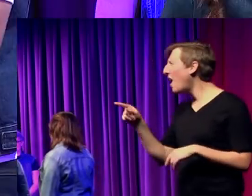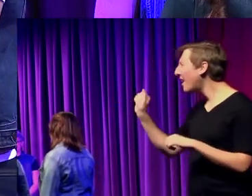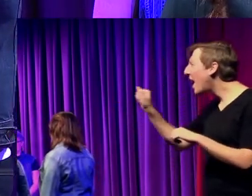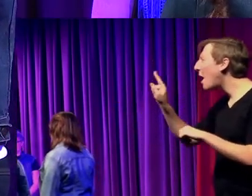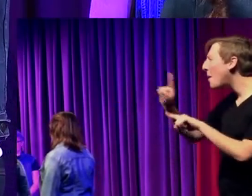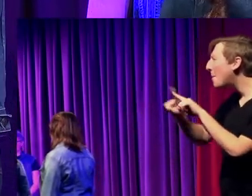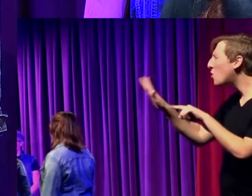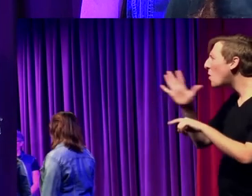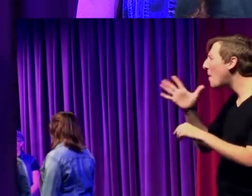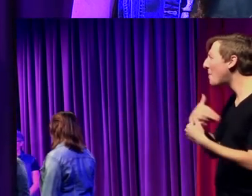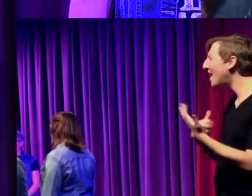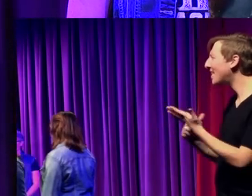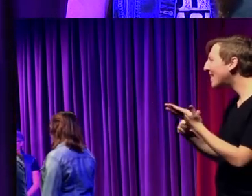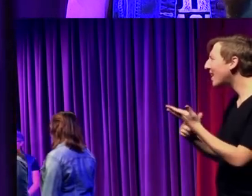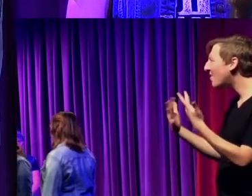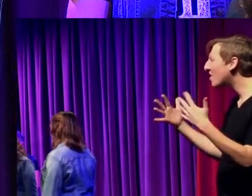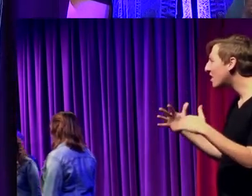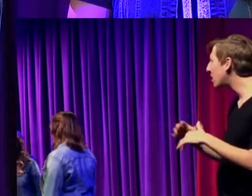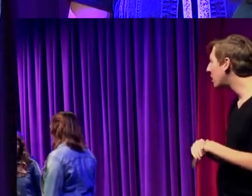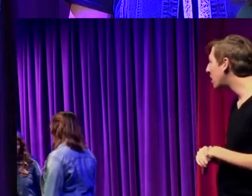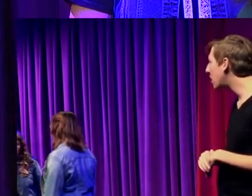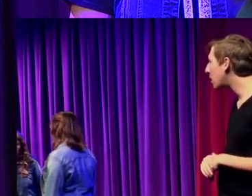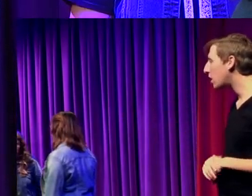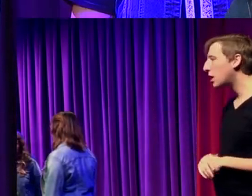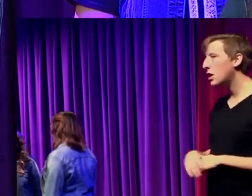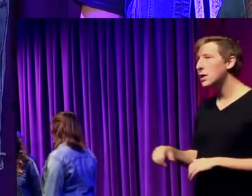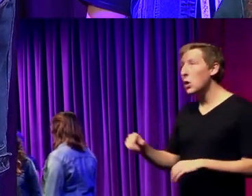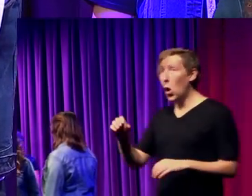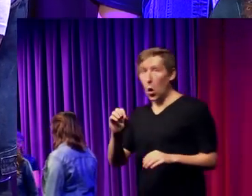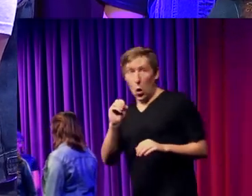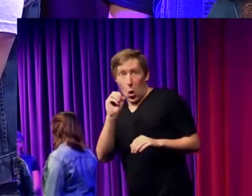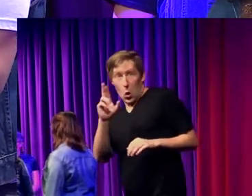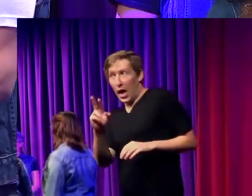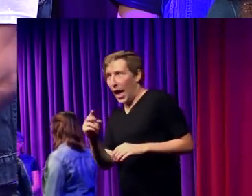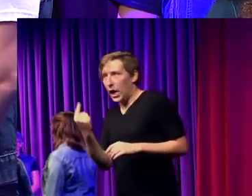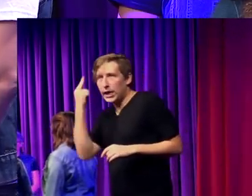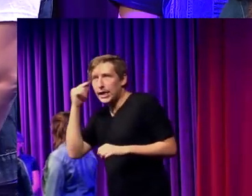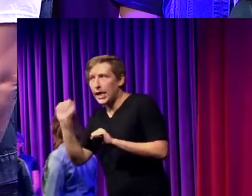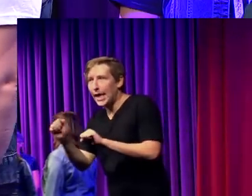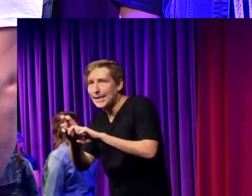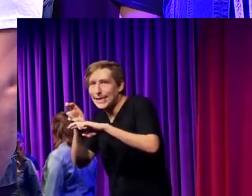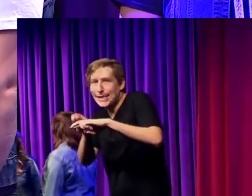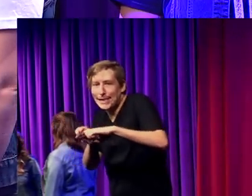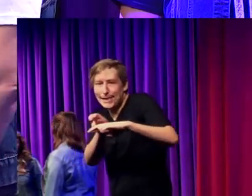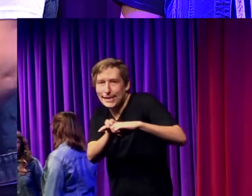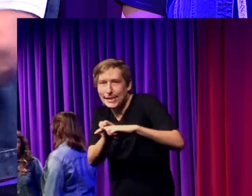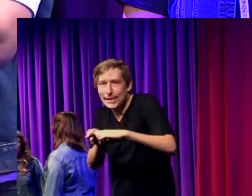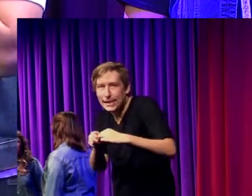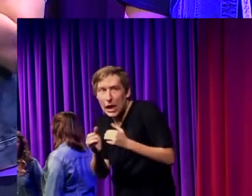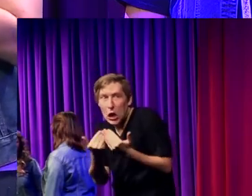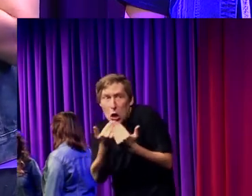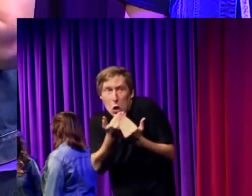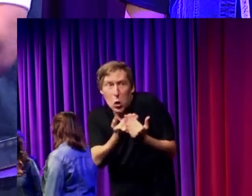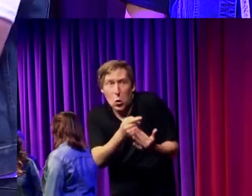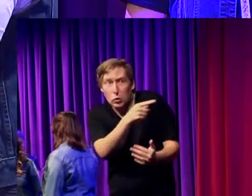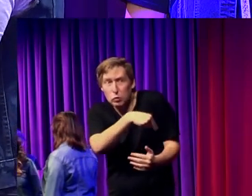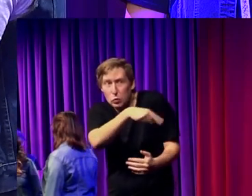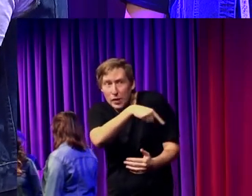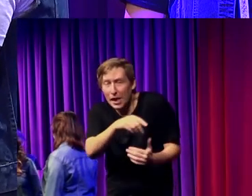sorry. Hey, do you think it's cool if we just sit nearby them? I think so. I think that's the motherly thing to do,